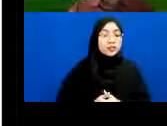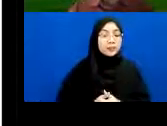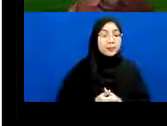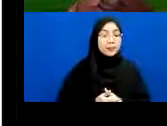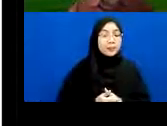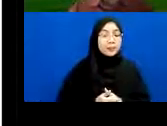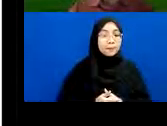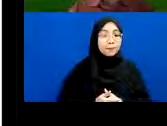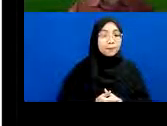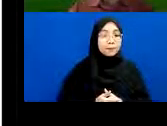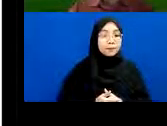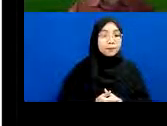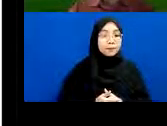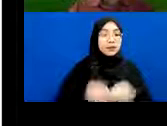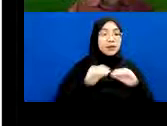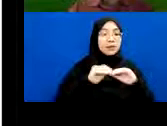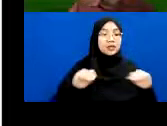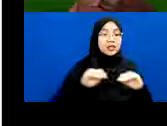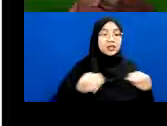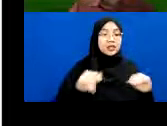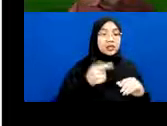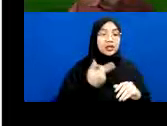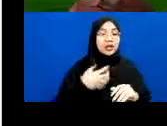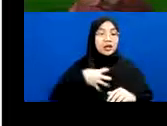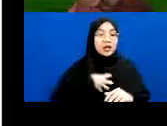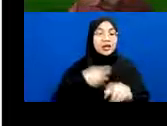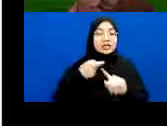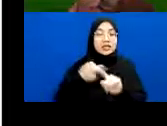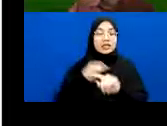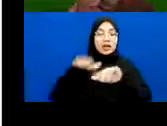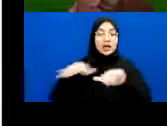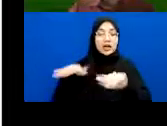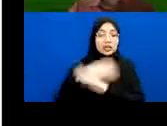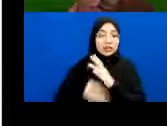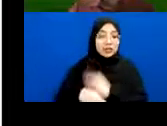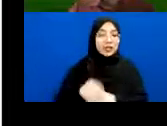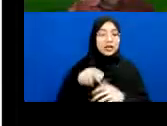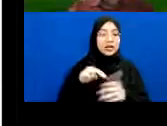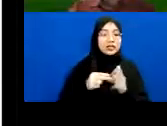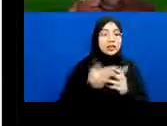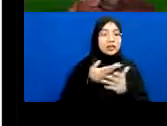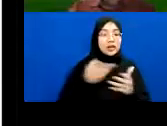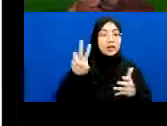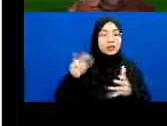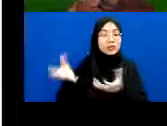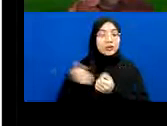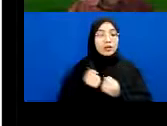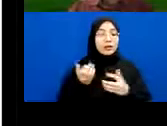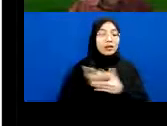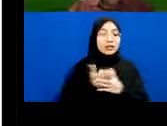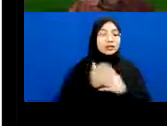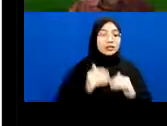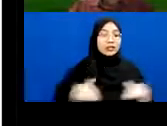rights of children with disability, where equal access to education must be guaranteed. In the Convention